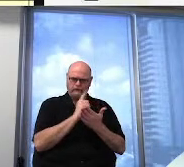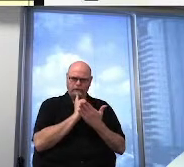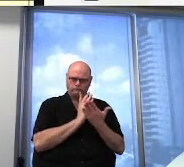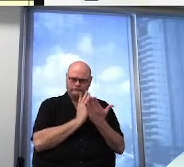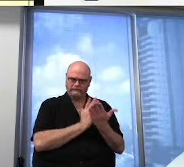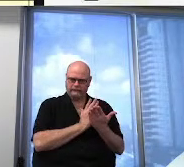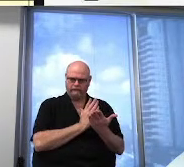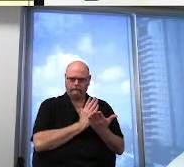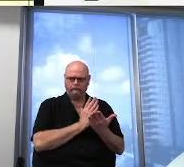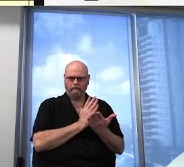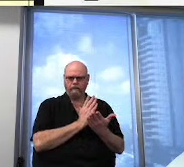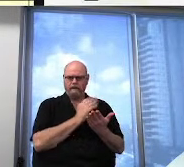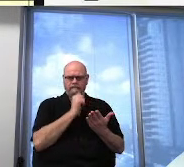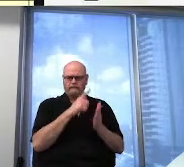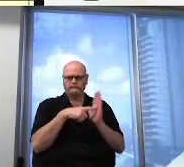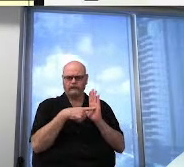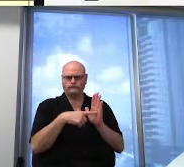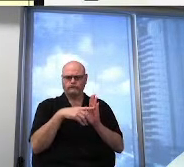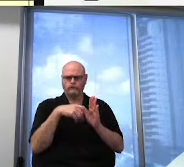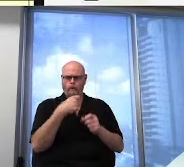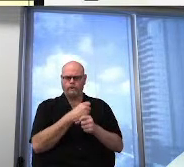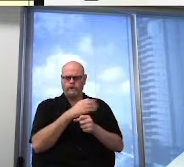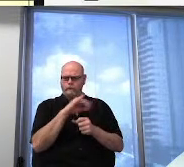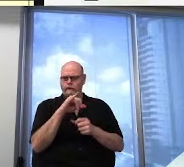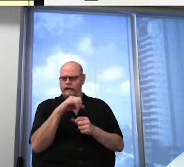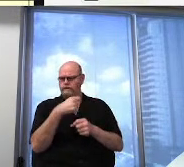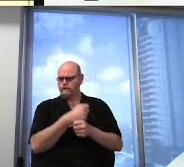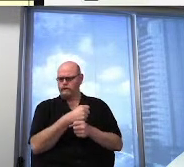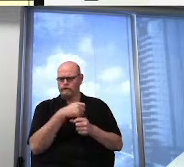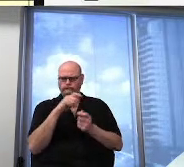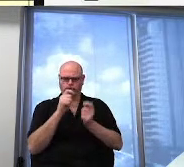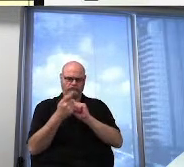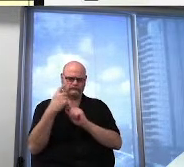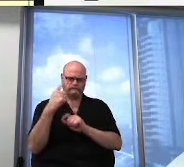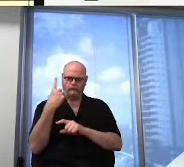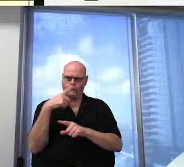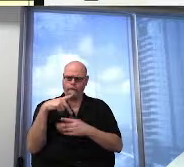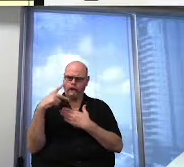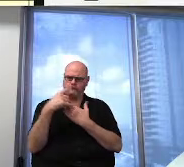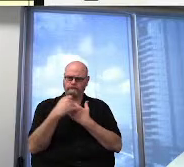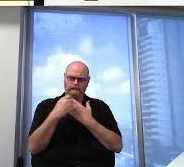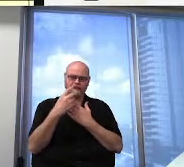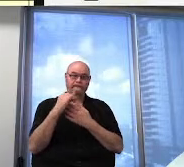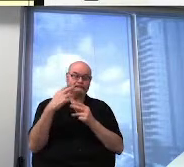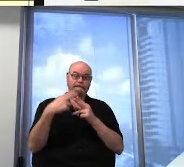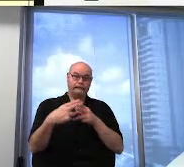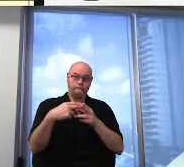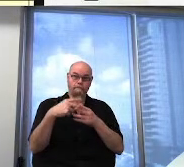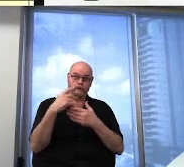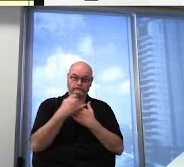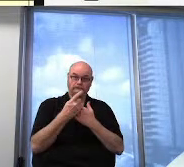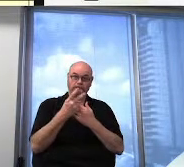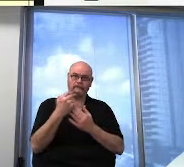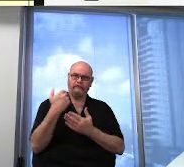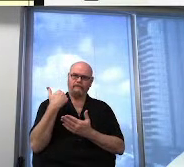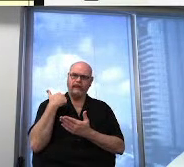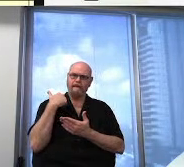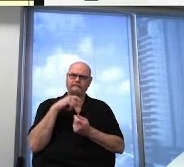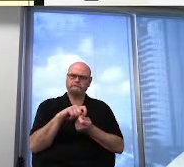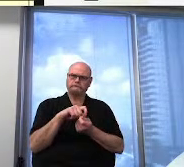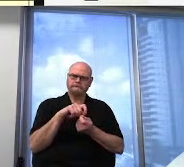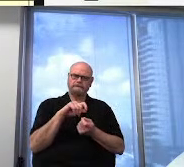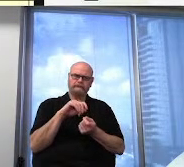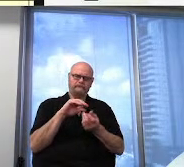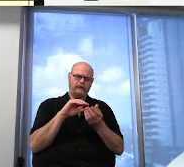that you presented doesn't show year by year changes for a particular project. It shows if it's a named project,